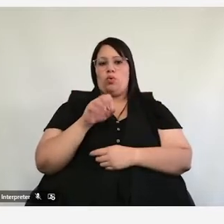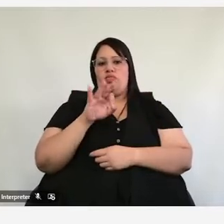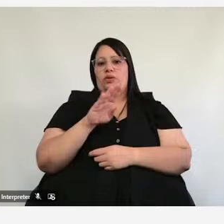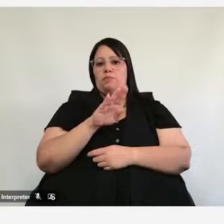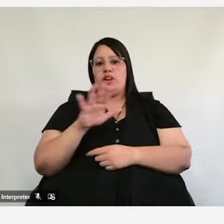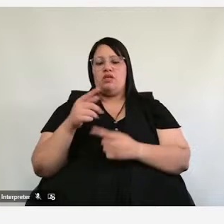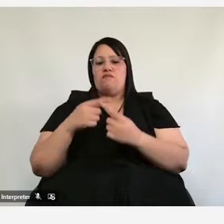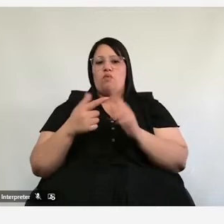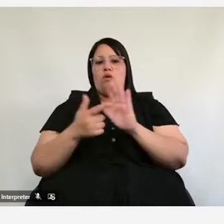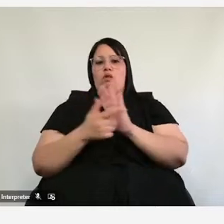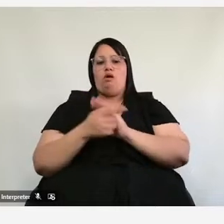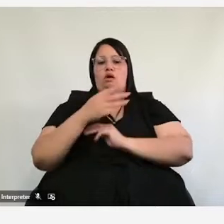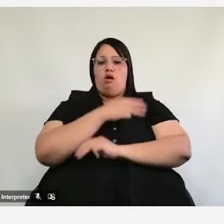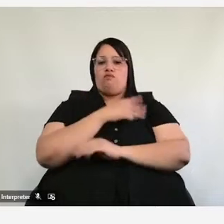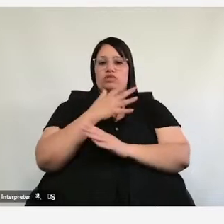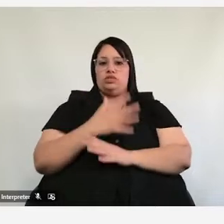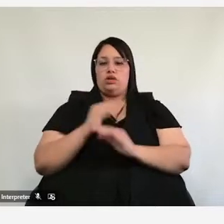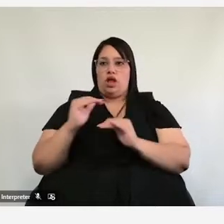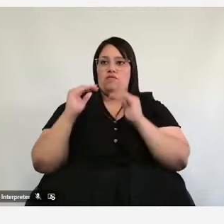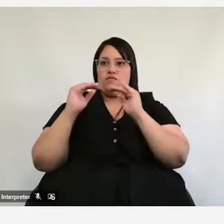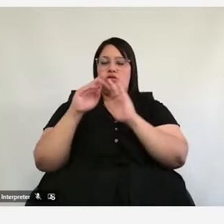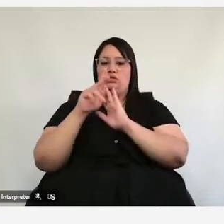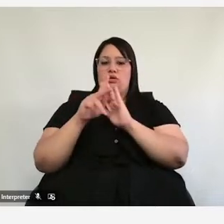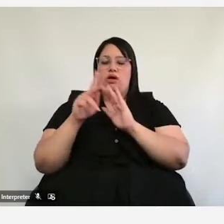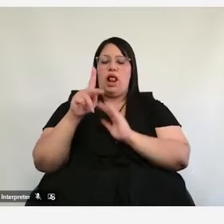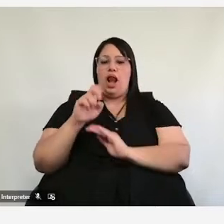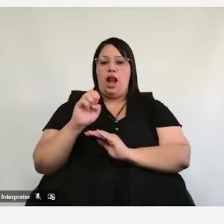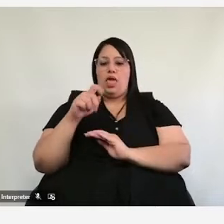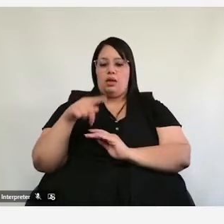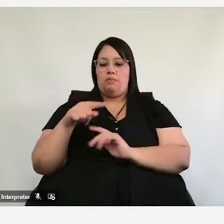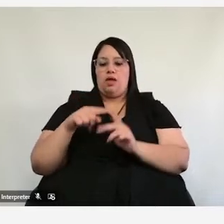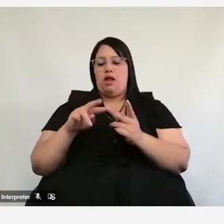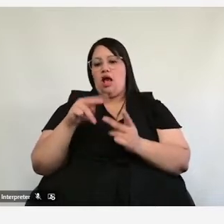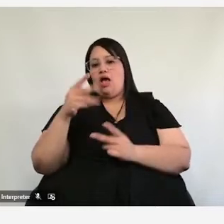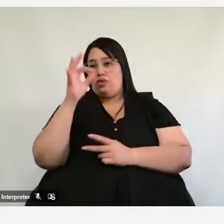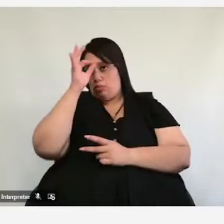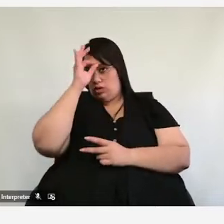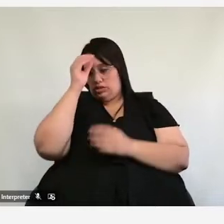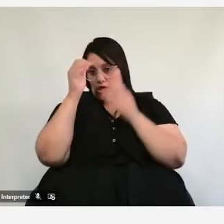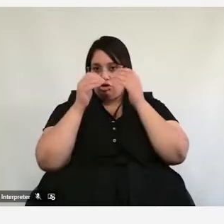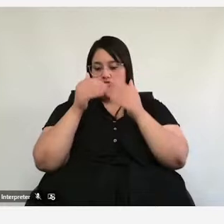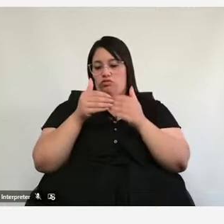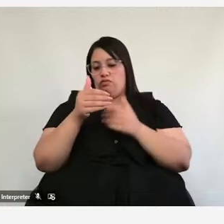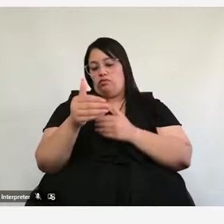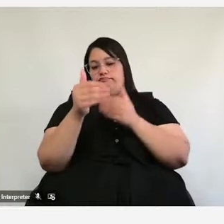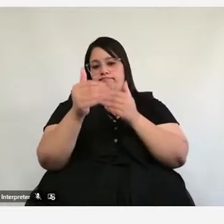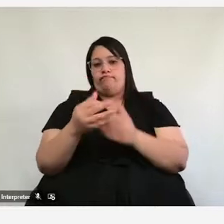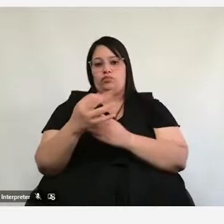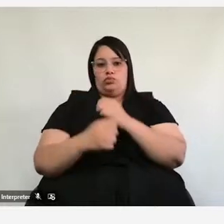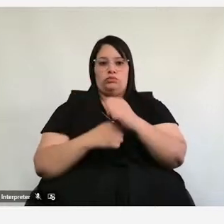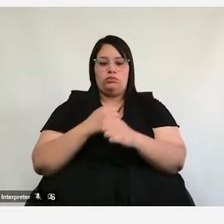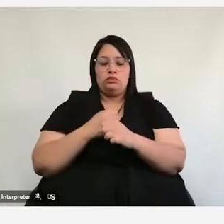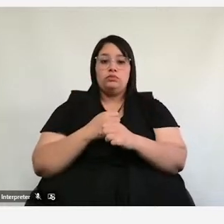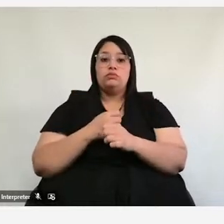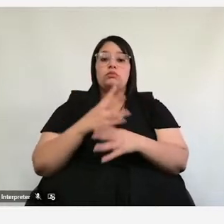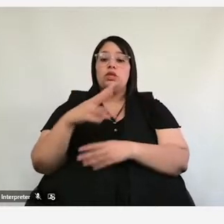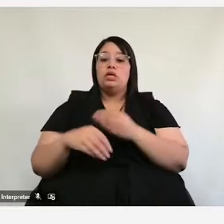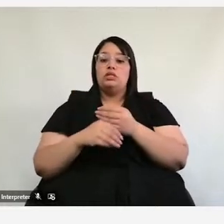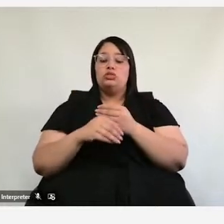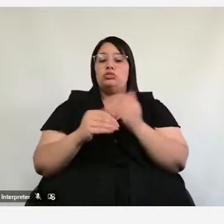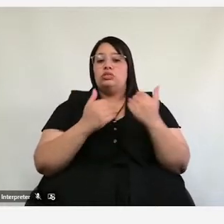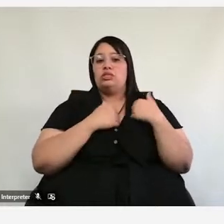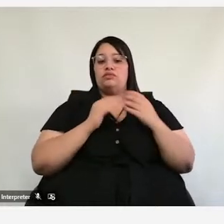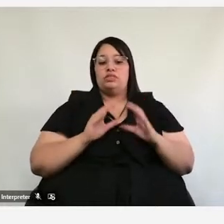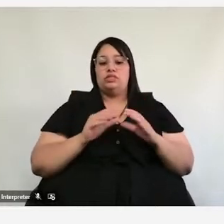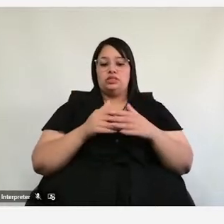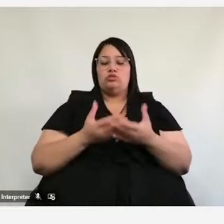rand for the Law Enforcement Advancement Plan, or LEAP, and other policing initiatives over the MTEF. Additionally, the safety sector has